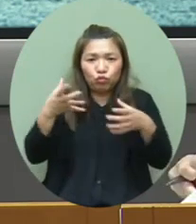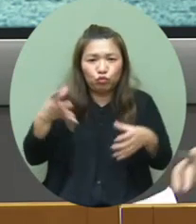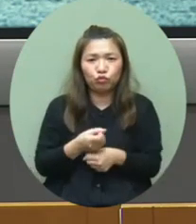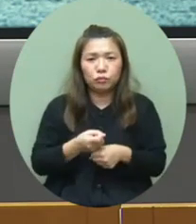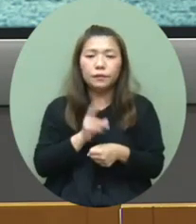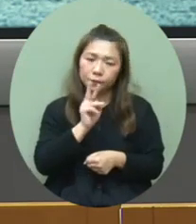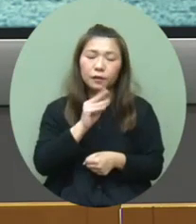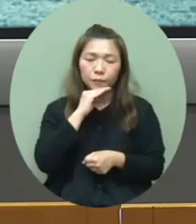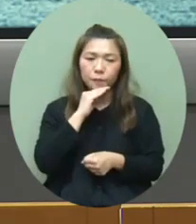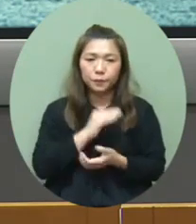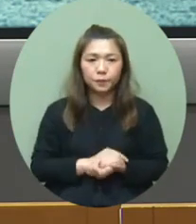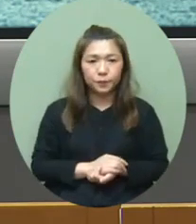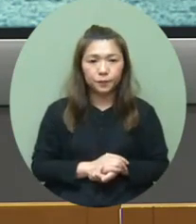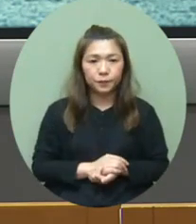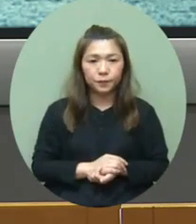let me check.